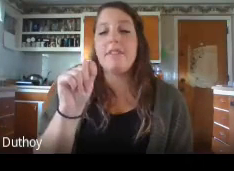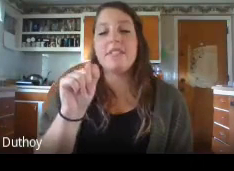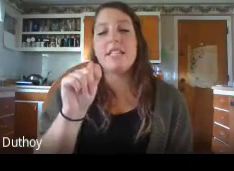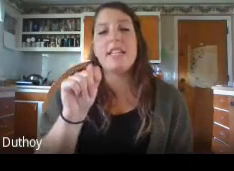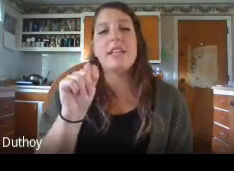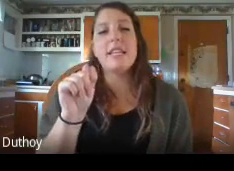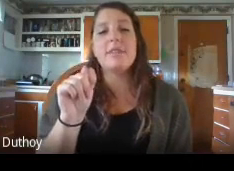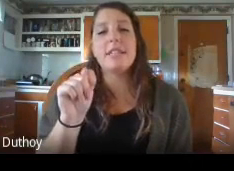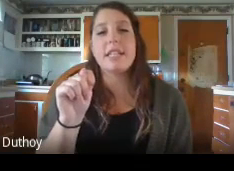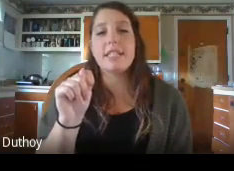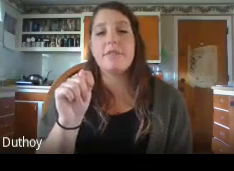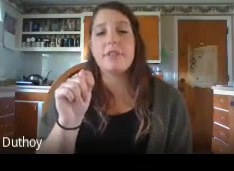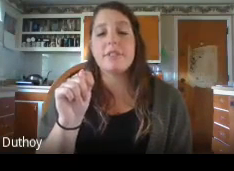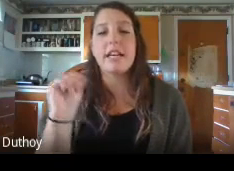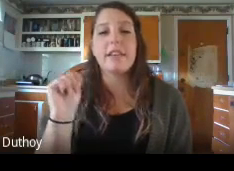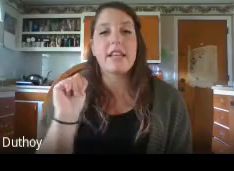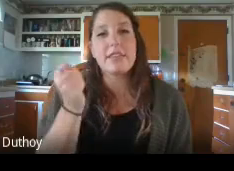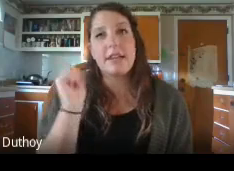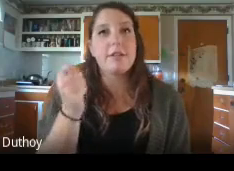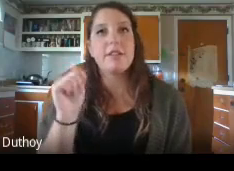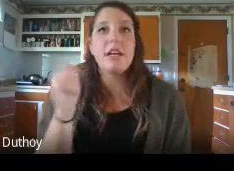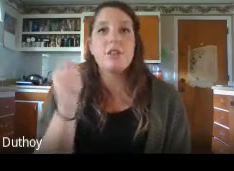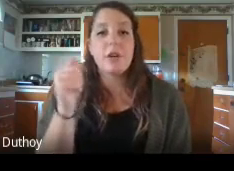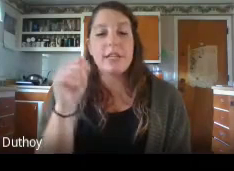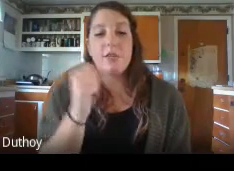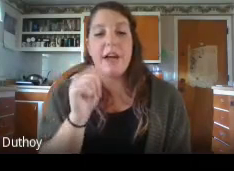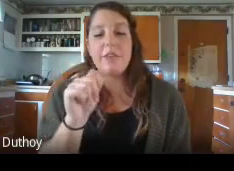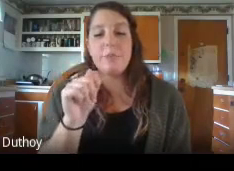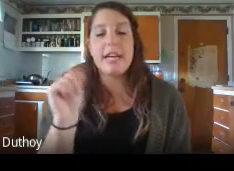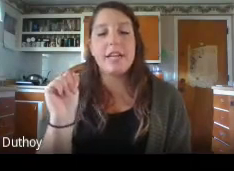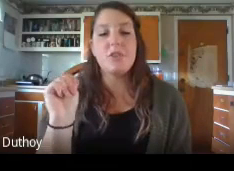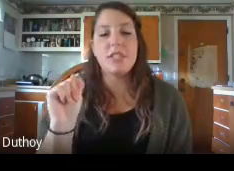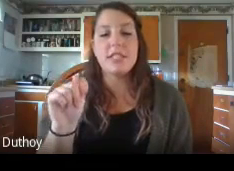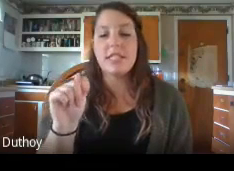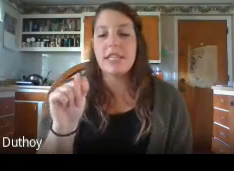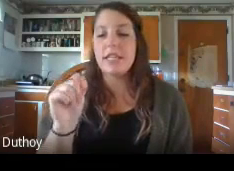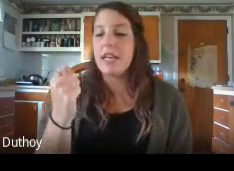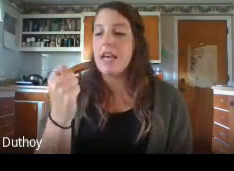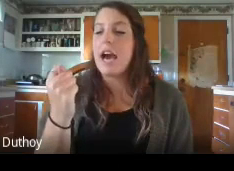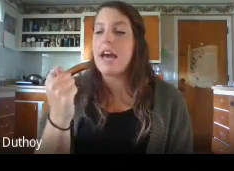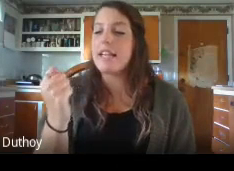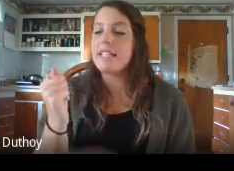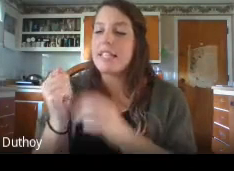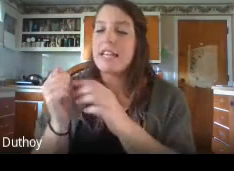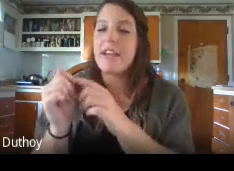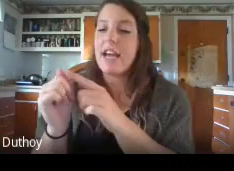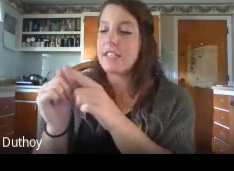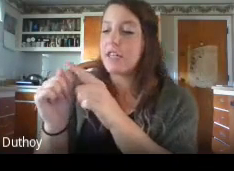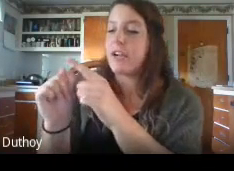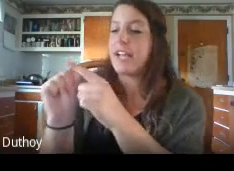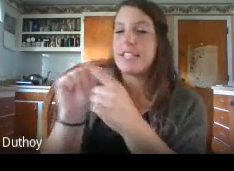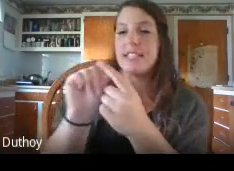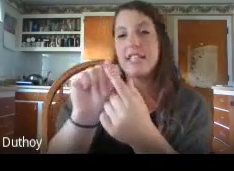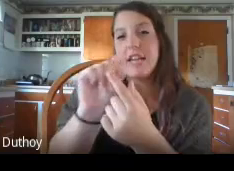And then we have T, another one that gets confusing, like the toilet or bathroom sign uses a T. I like to think of